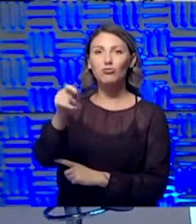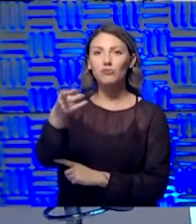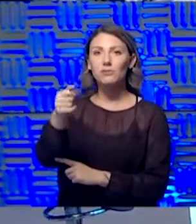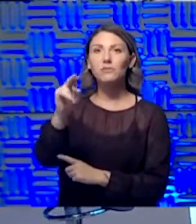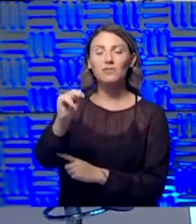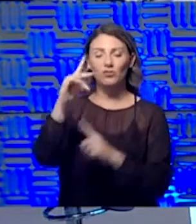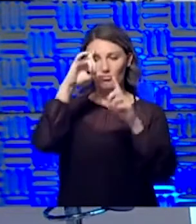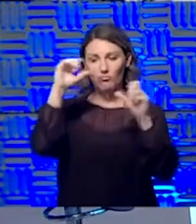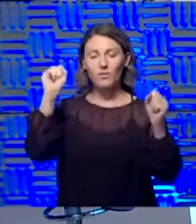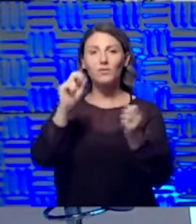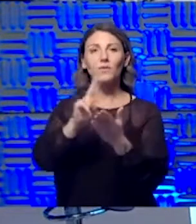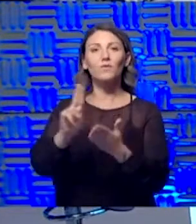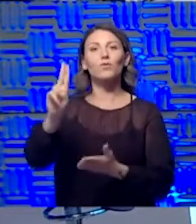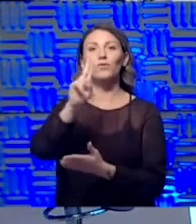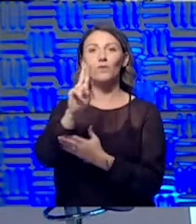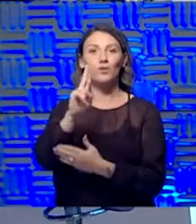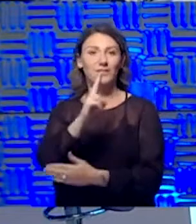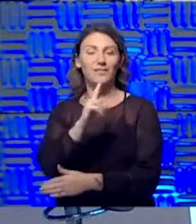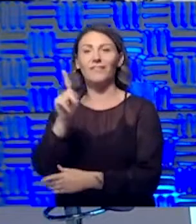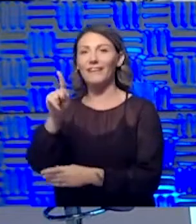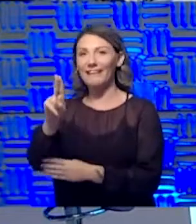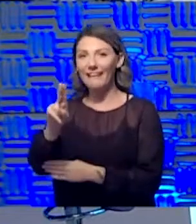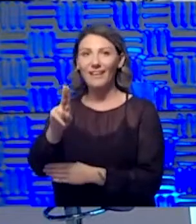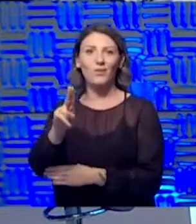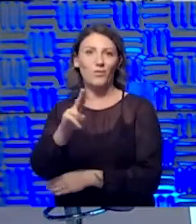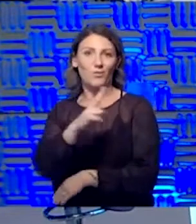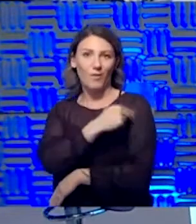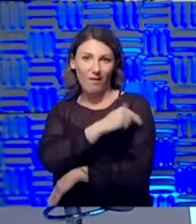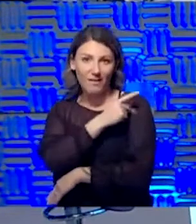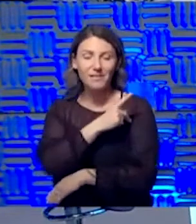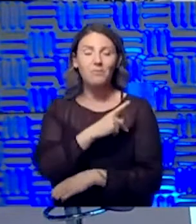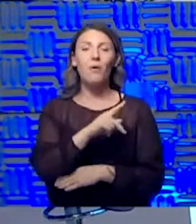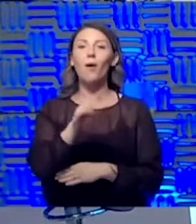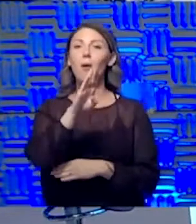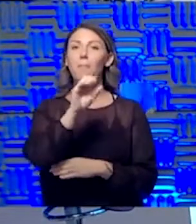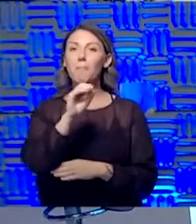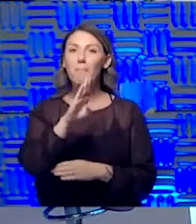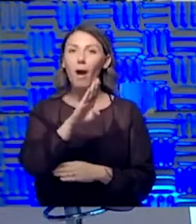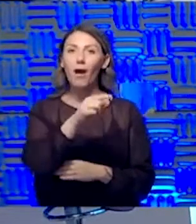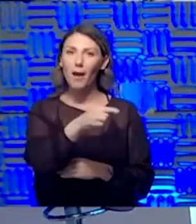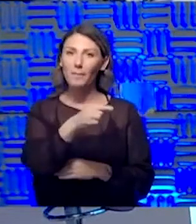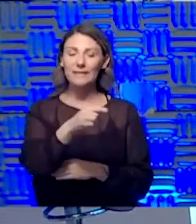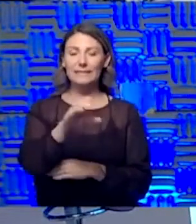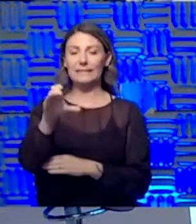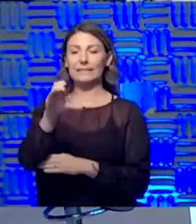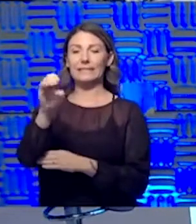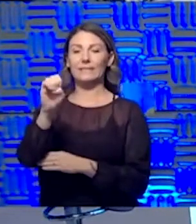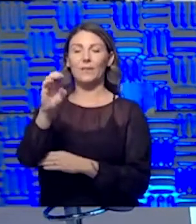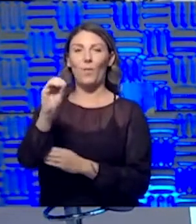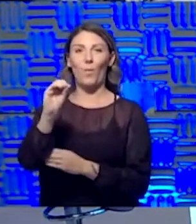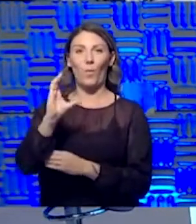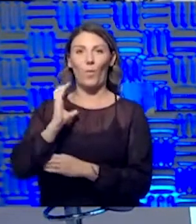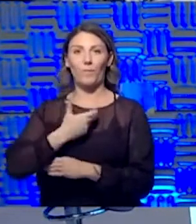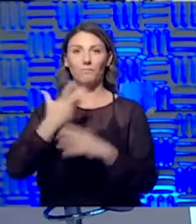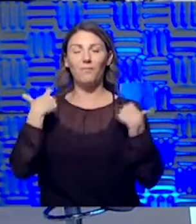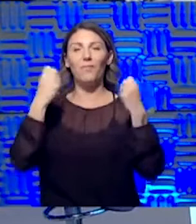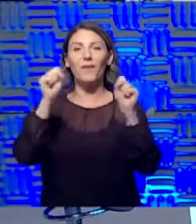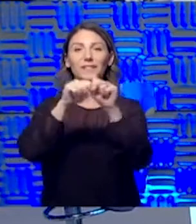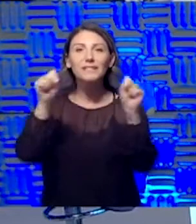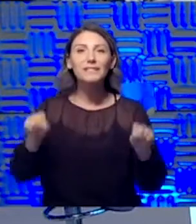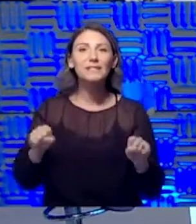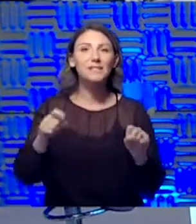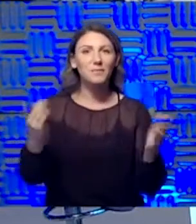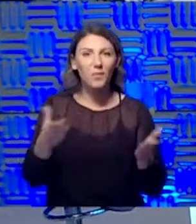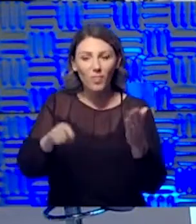president of the University of Kansas Hospital on the Kansas City campus. Bob Page is CEO of our health system. They are here this morning. We wanted to talk a little